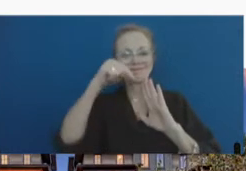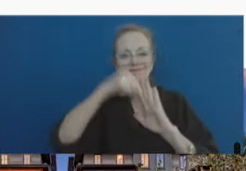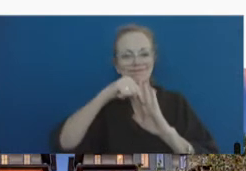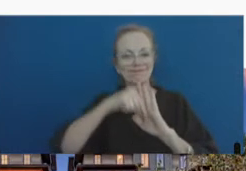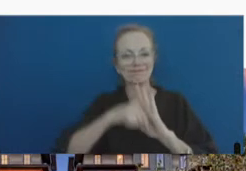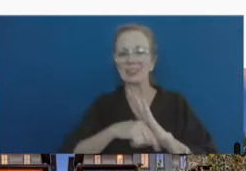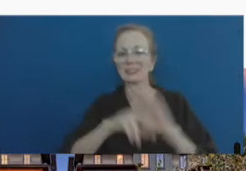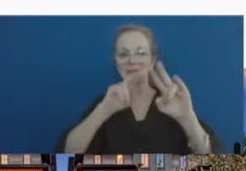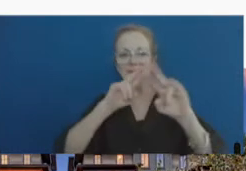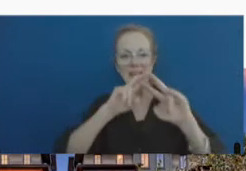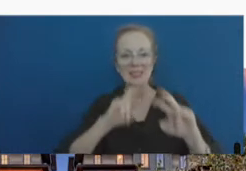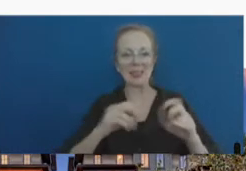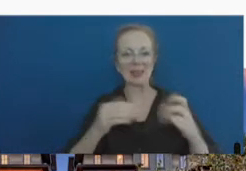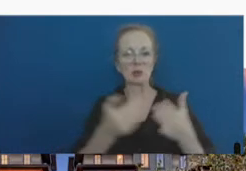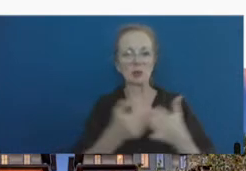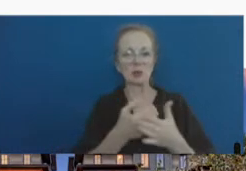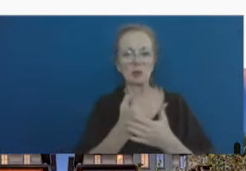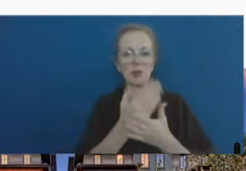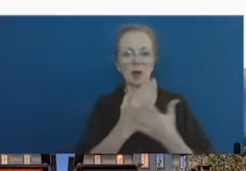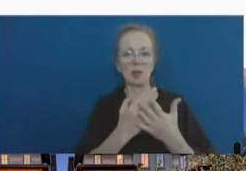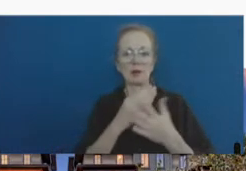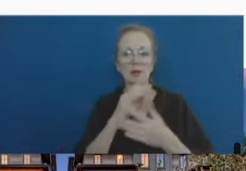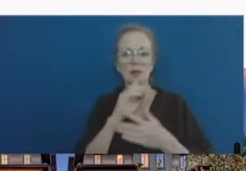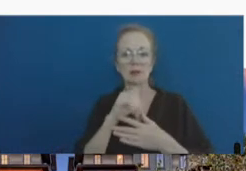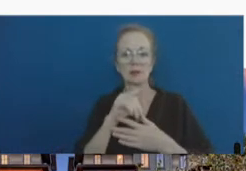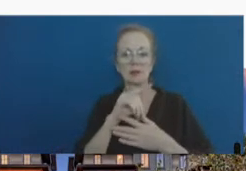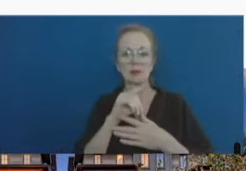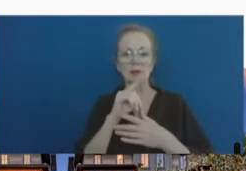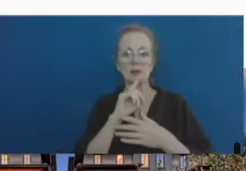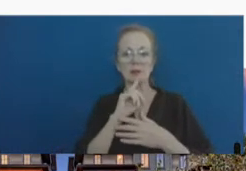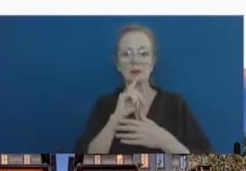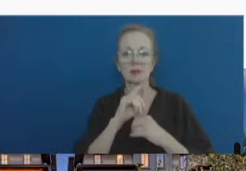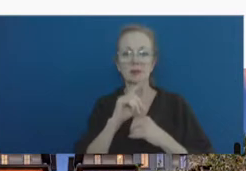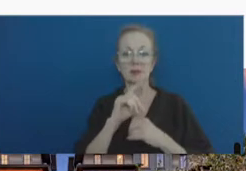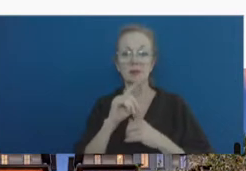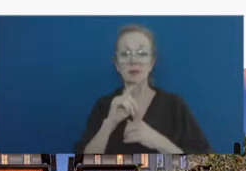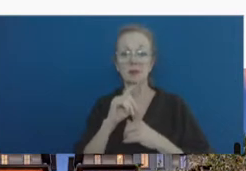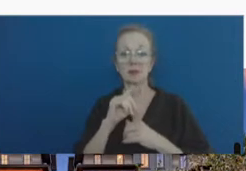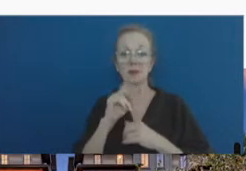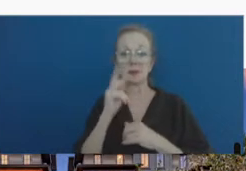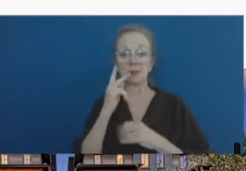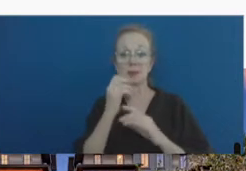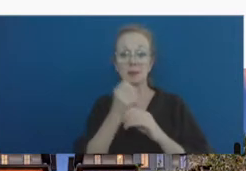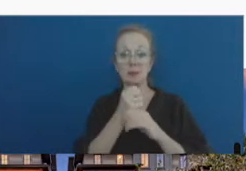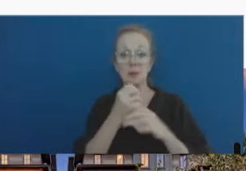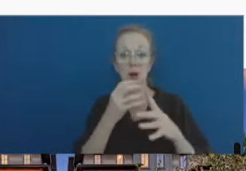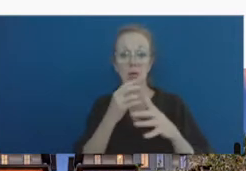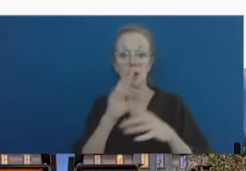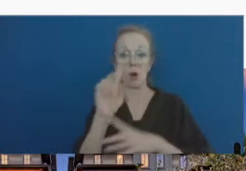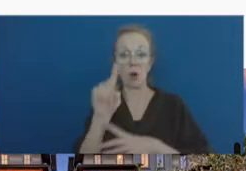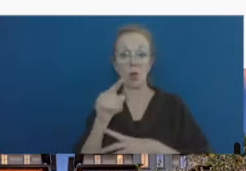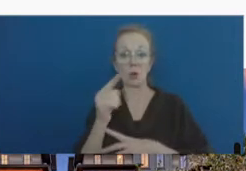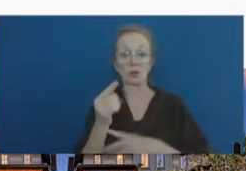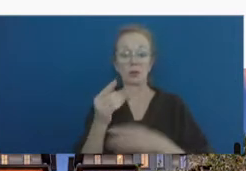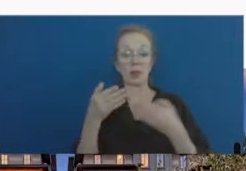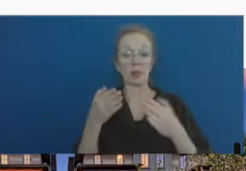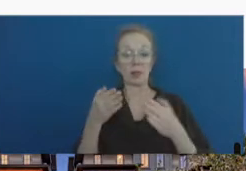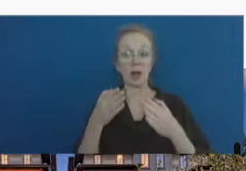of it, but we are looking at that and maybe expand it, because right now they're only allowed in all the